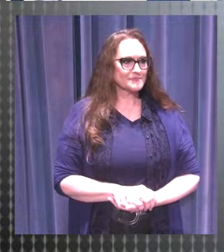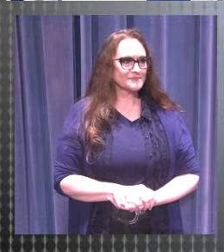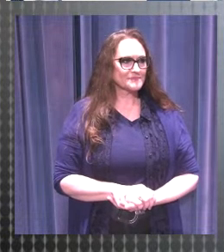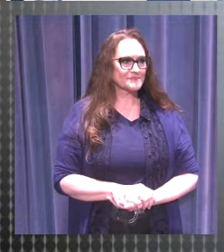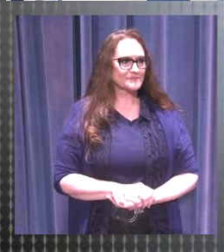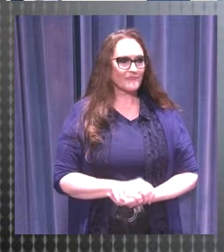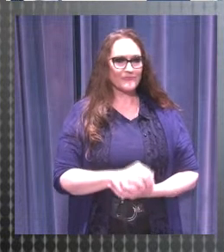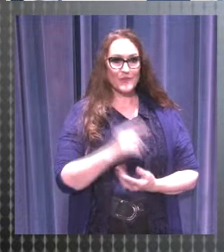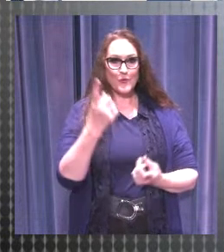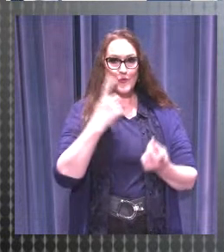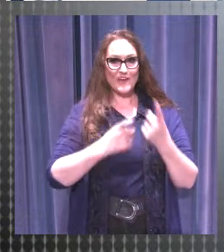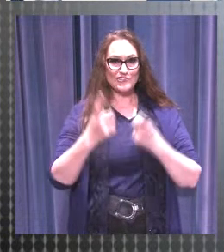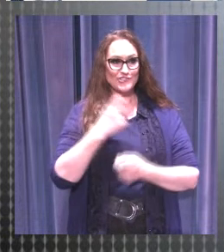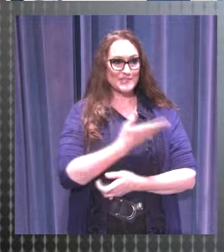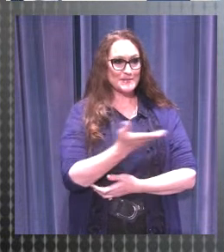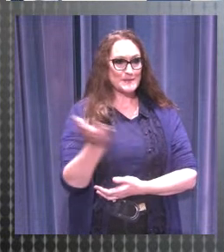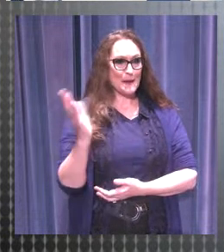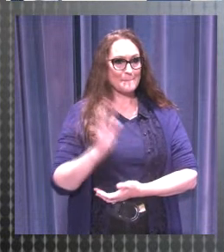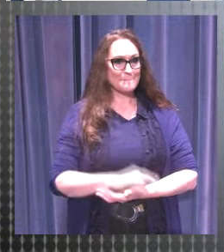Are there any questions?